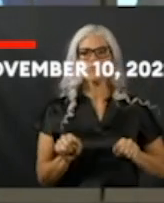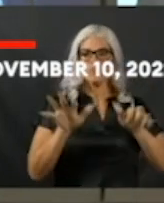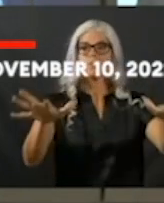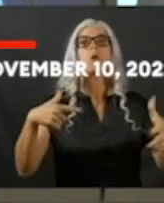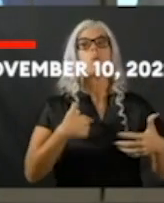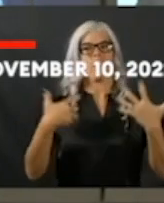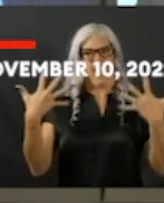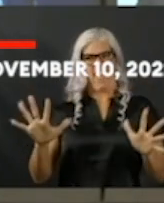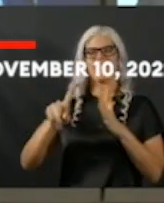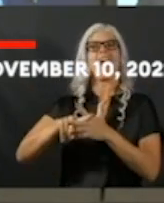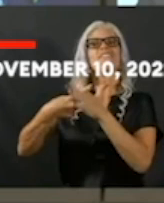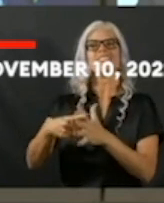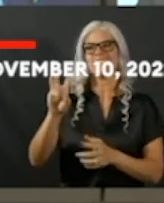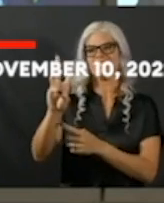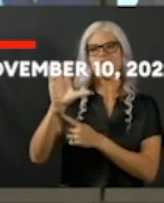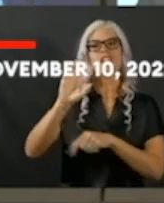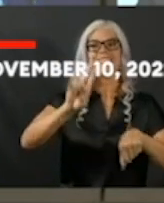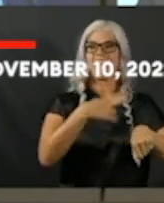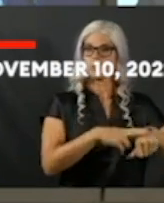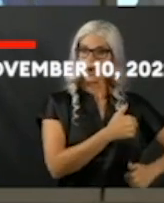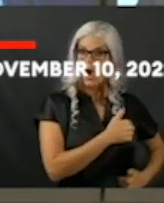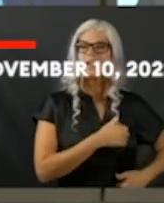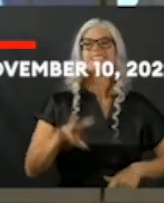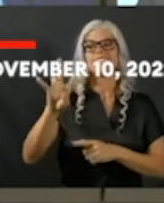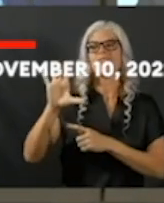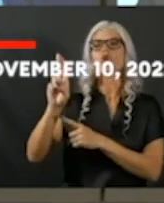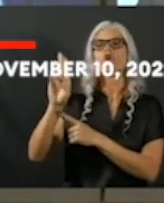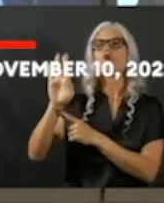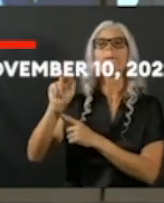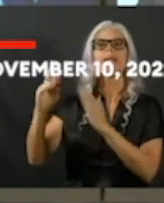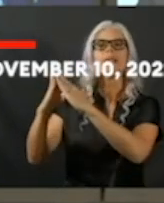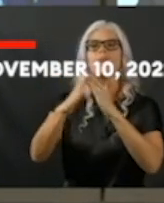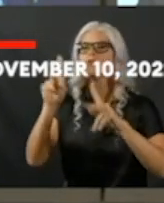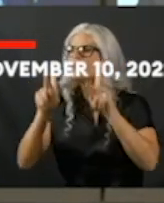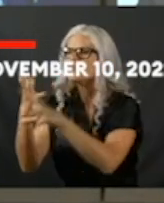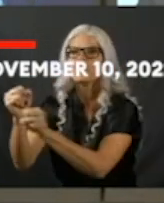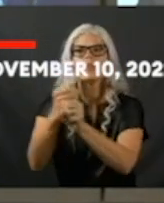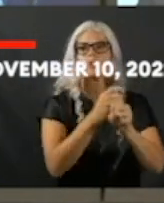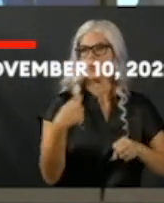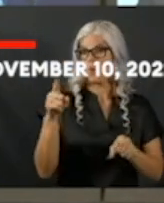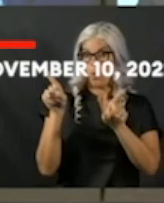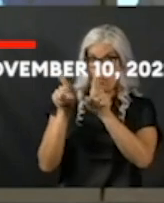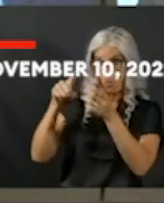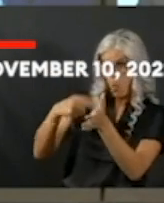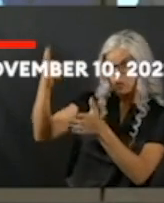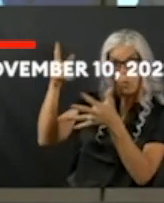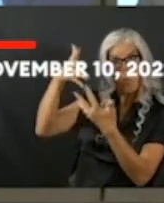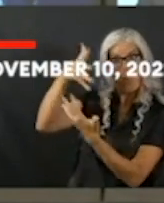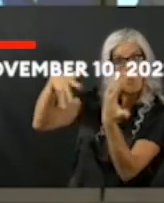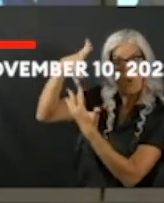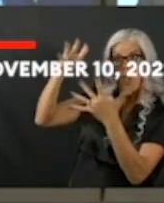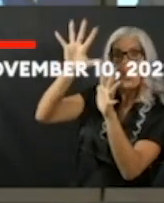Guardsmen, have 7 urban search and rescue teams on standby. We're ready to respond as soon as the weather clears. We also have FWC's high